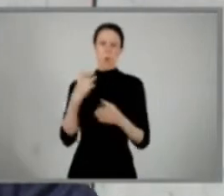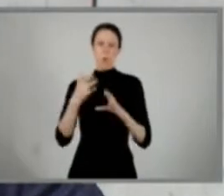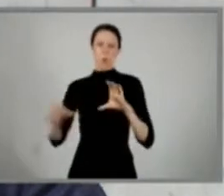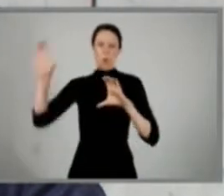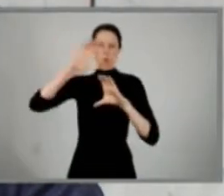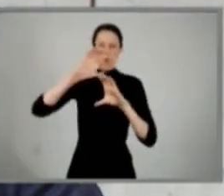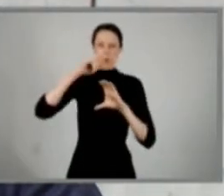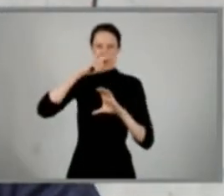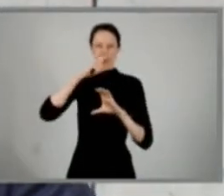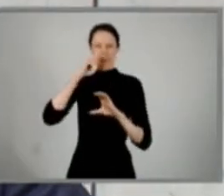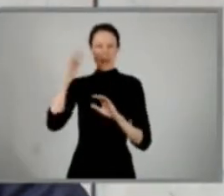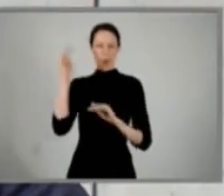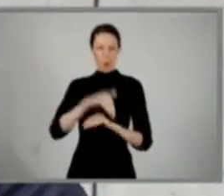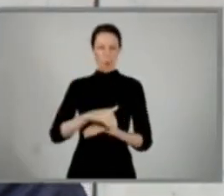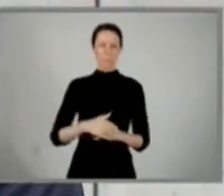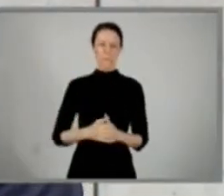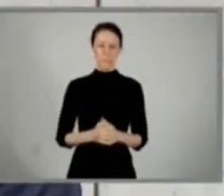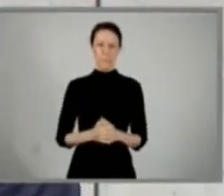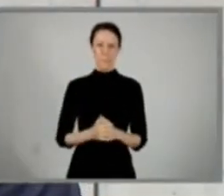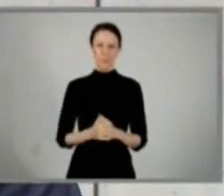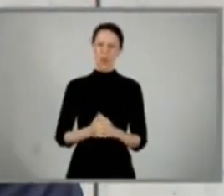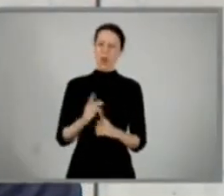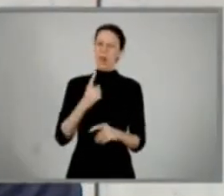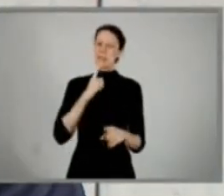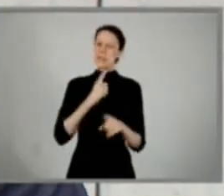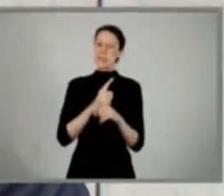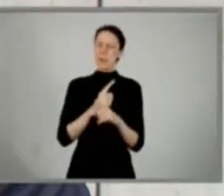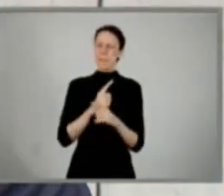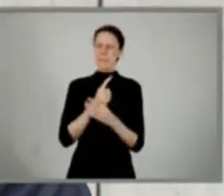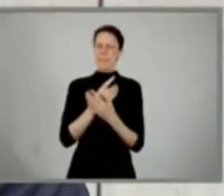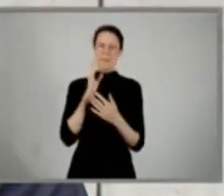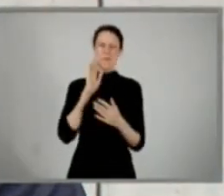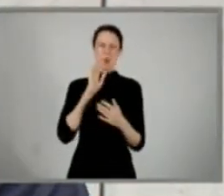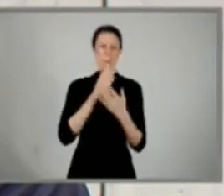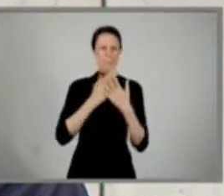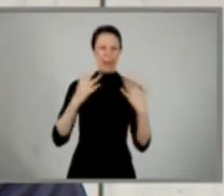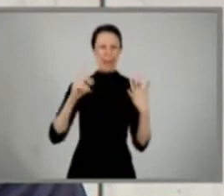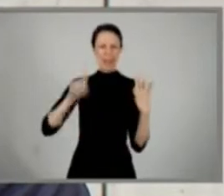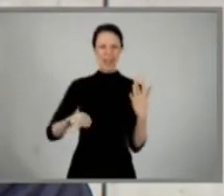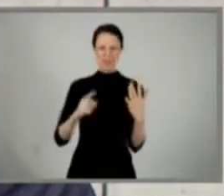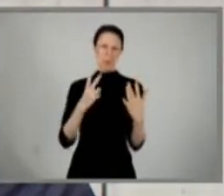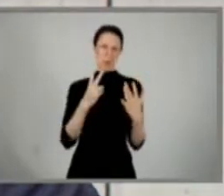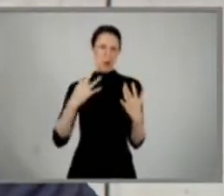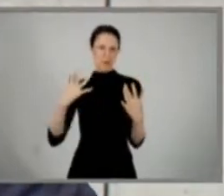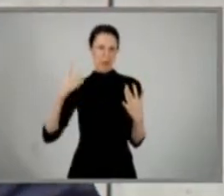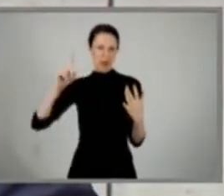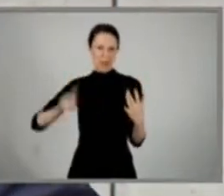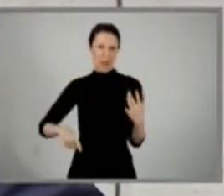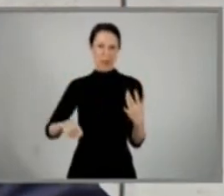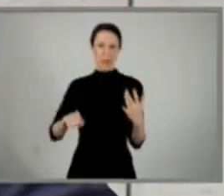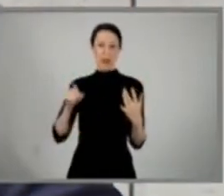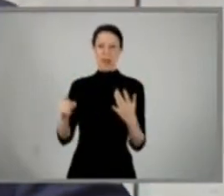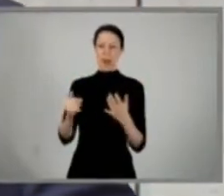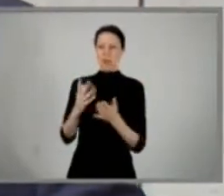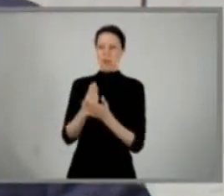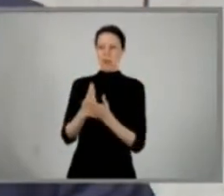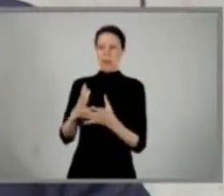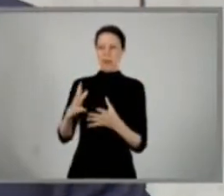mid-20,000, 25,000, that wasn't assuming a Victorian participation, so that will add, we believe,